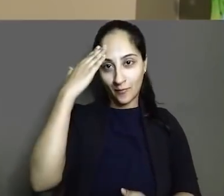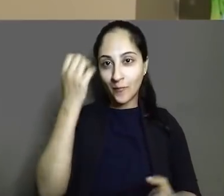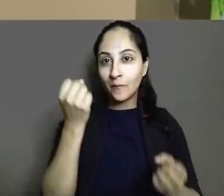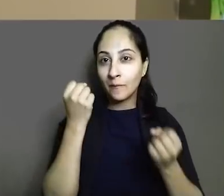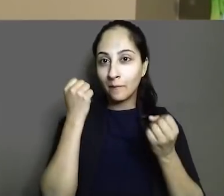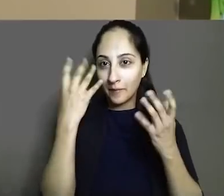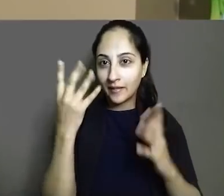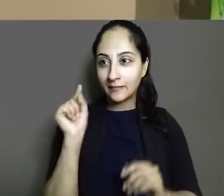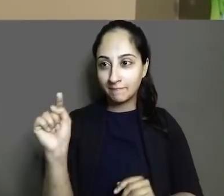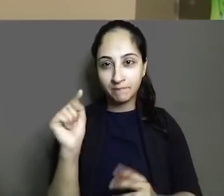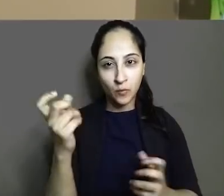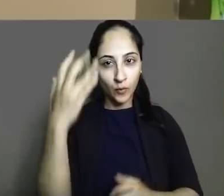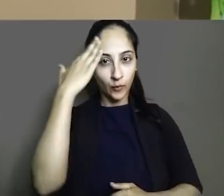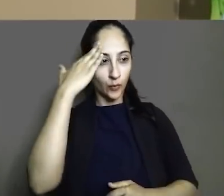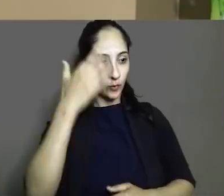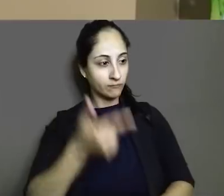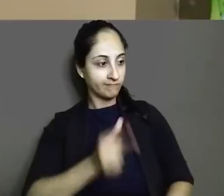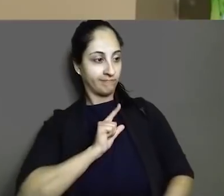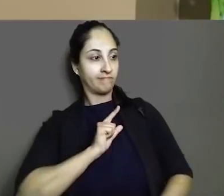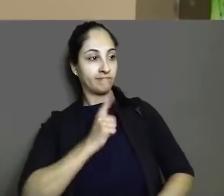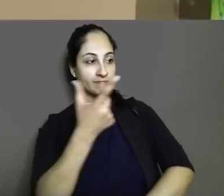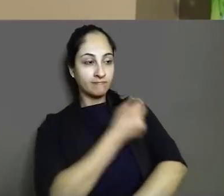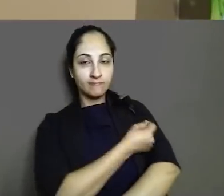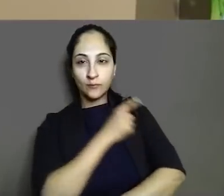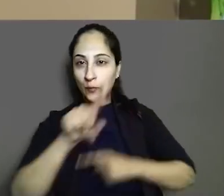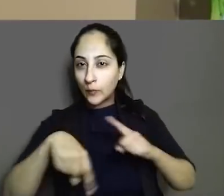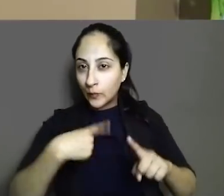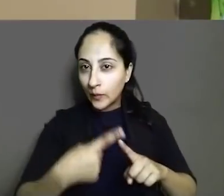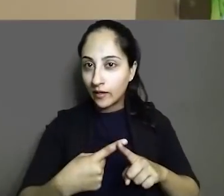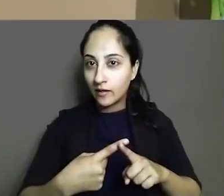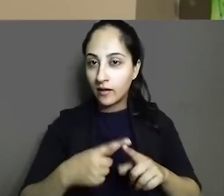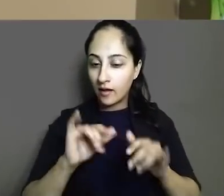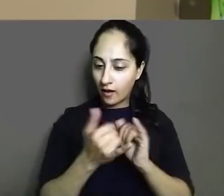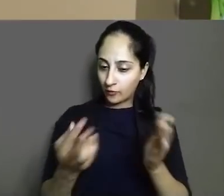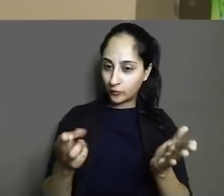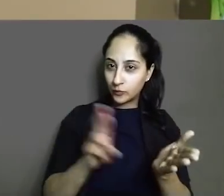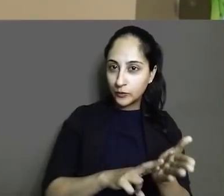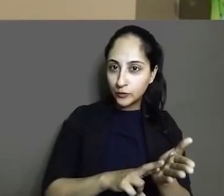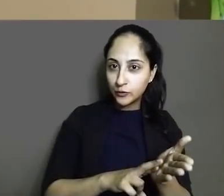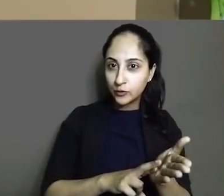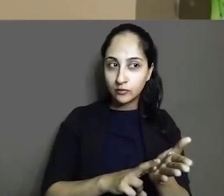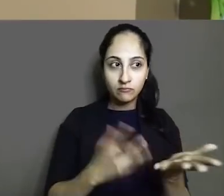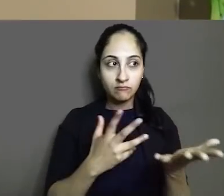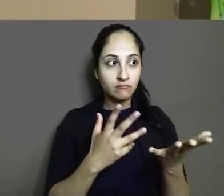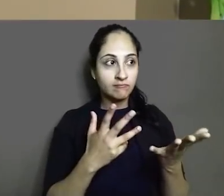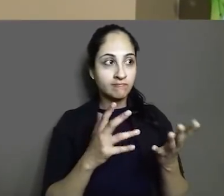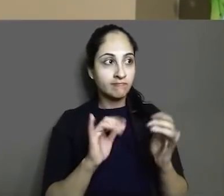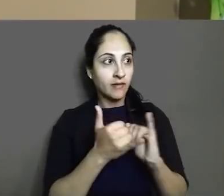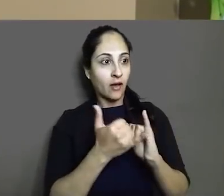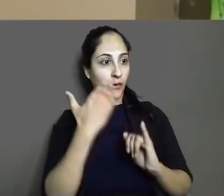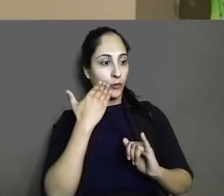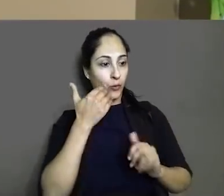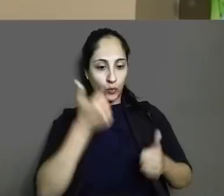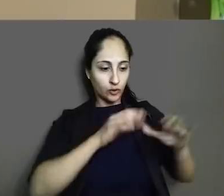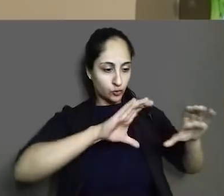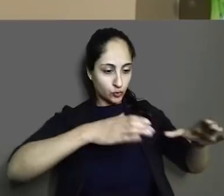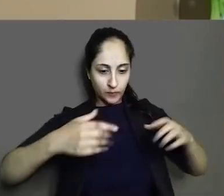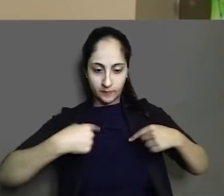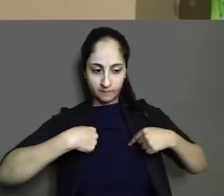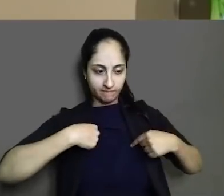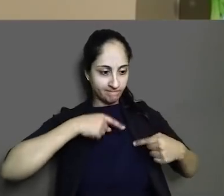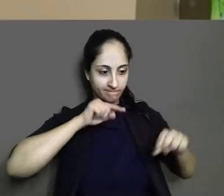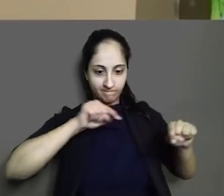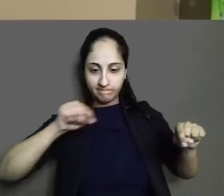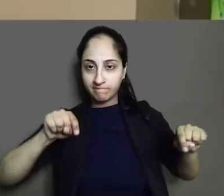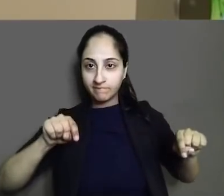need to do to get prepared for when it's your turn. So first of all, you need to pay attention to what your province's plan is to roll out